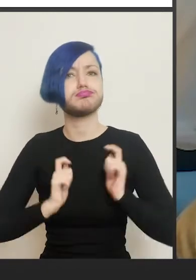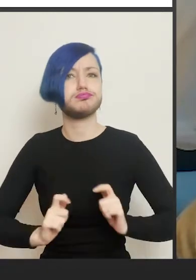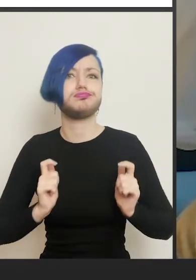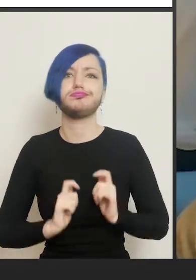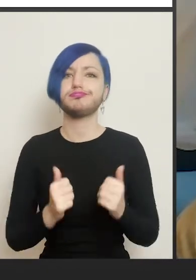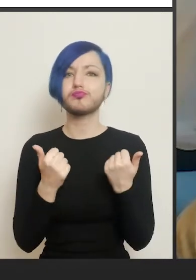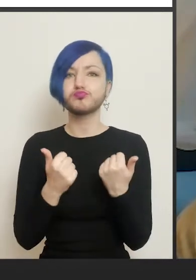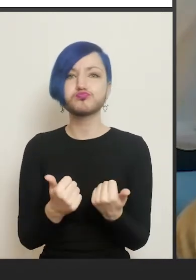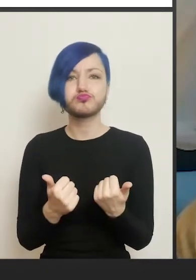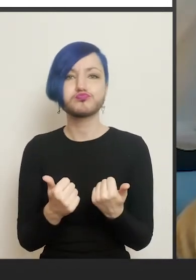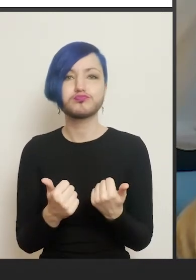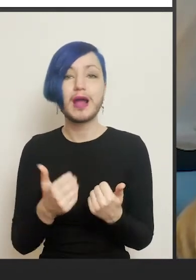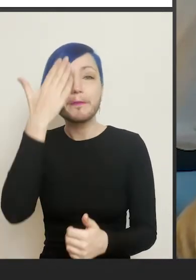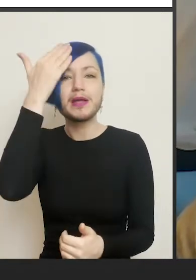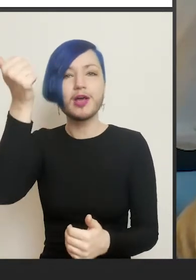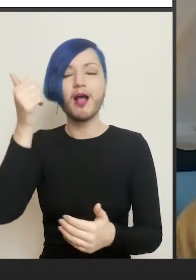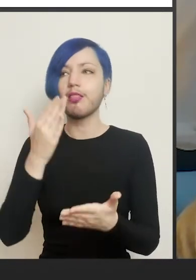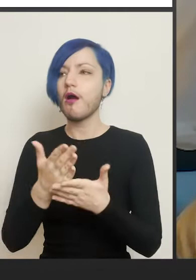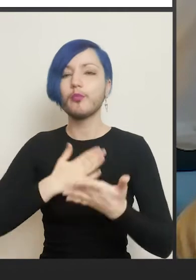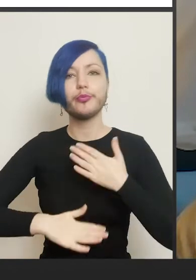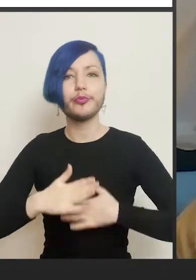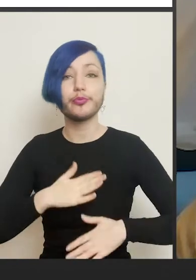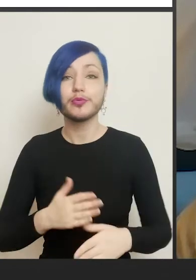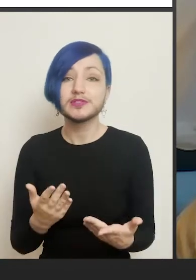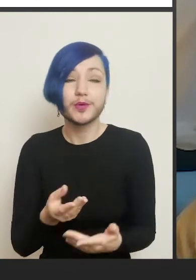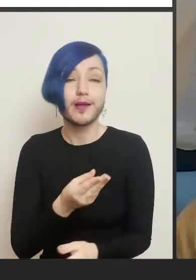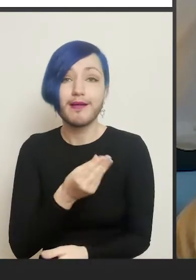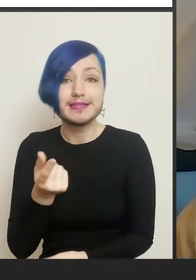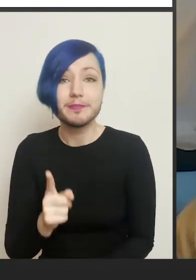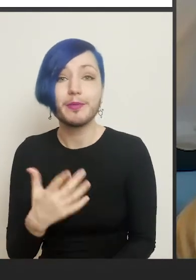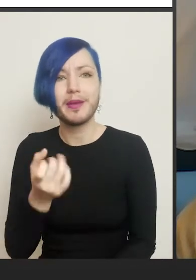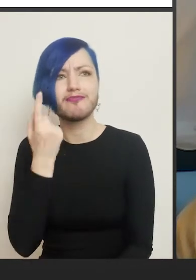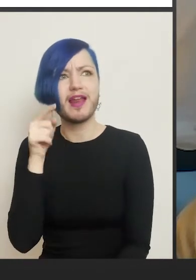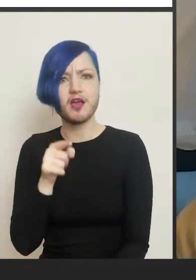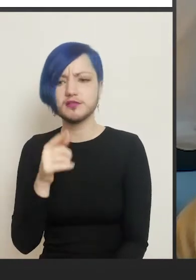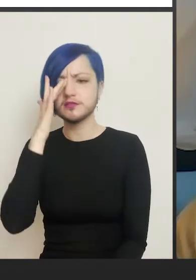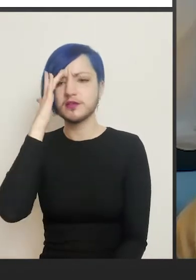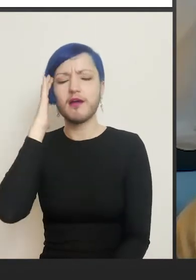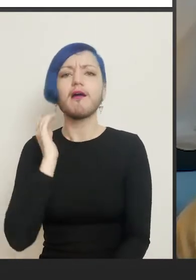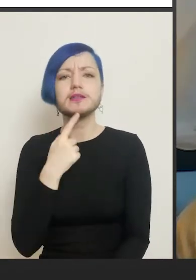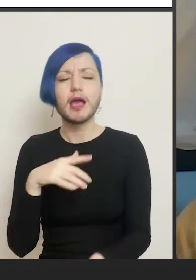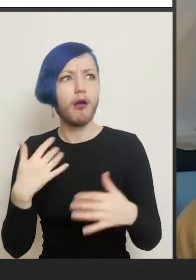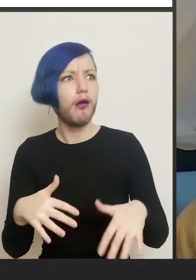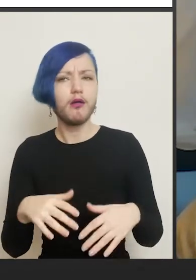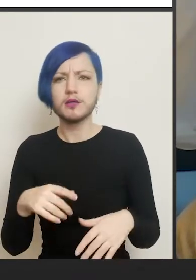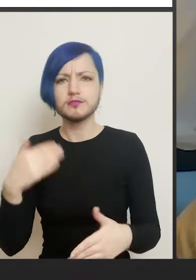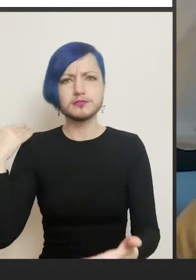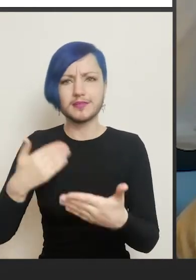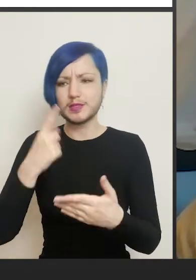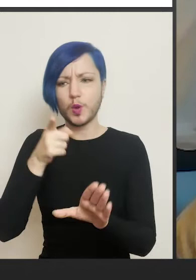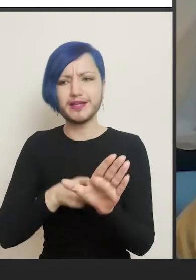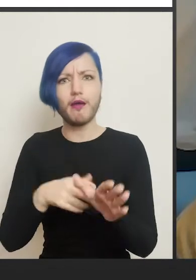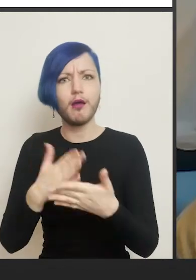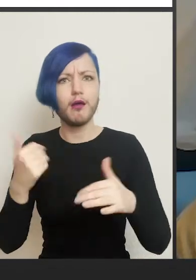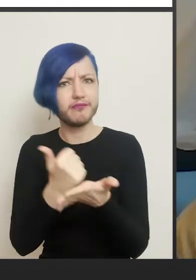and helped settle mental health to the point where people realize that and say to me, gosh, I've had a great